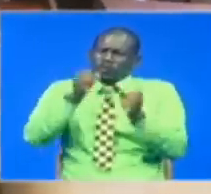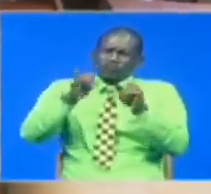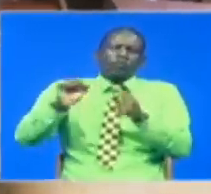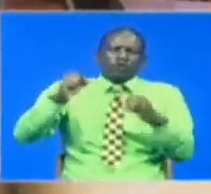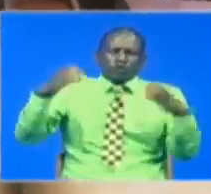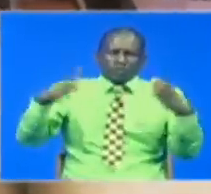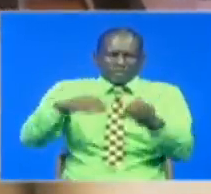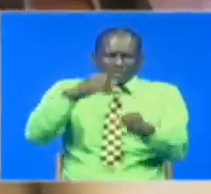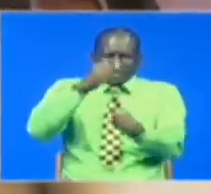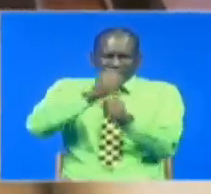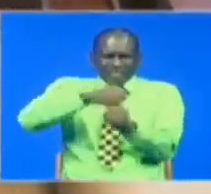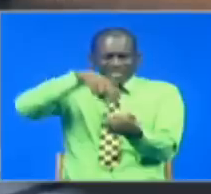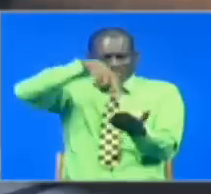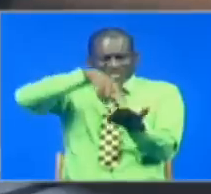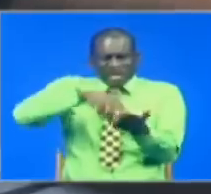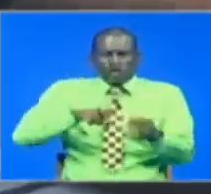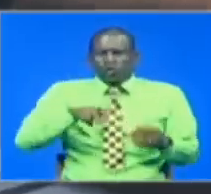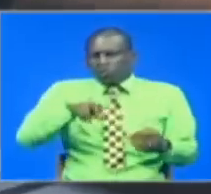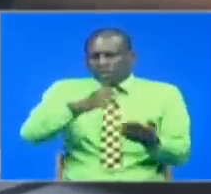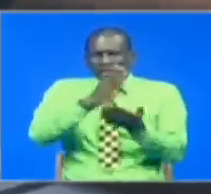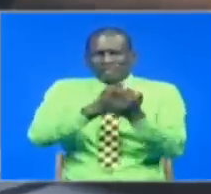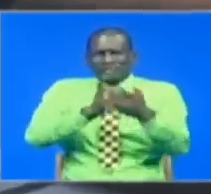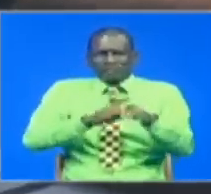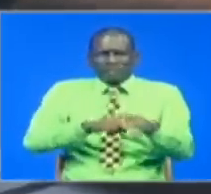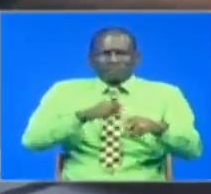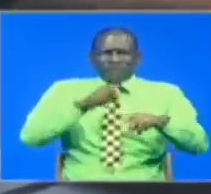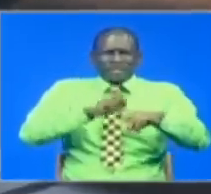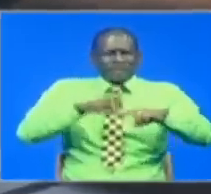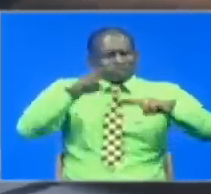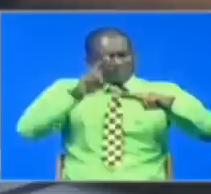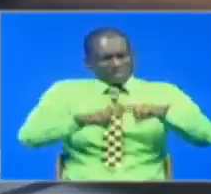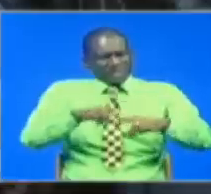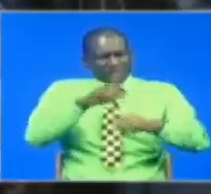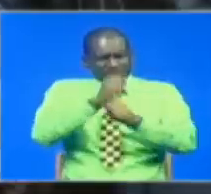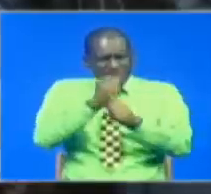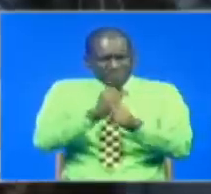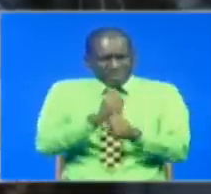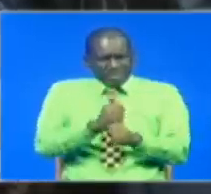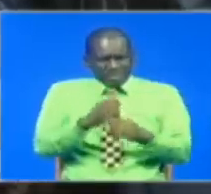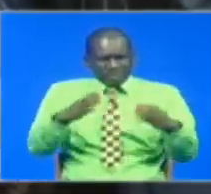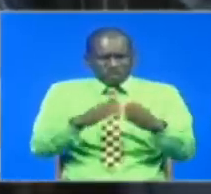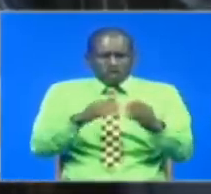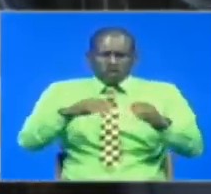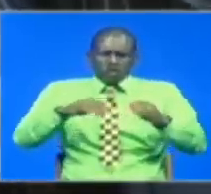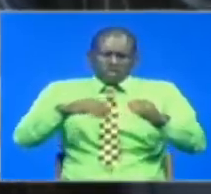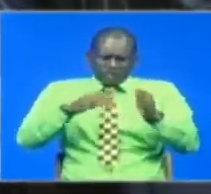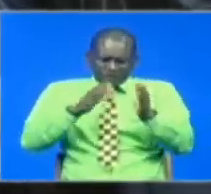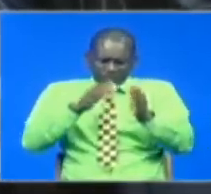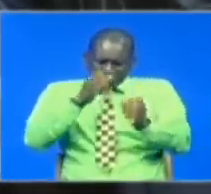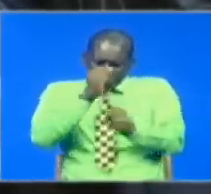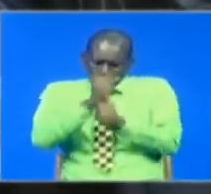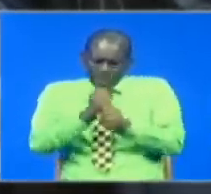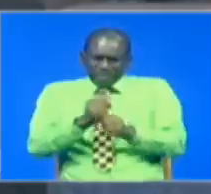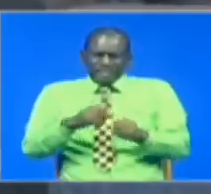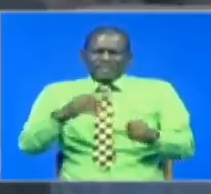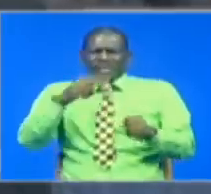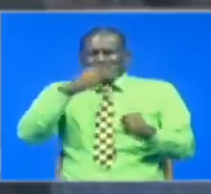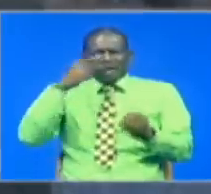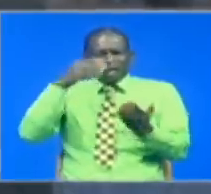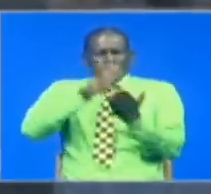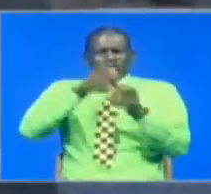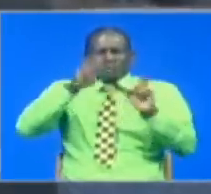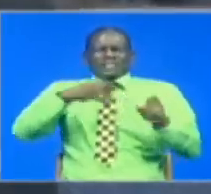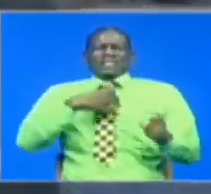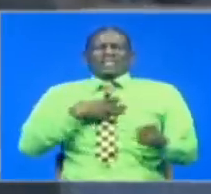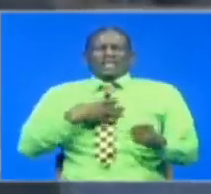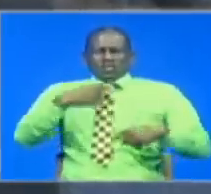walking, and sometimes while seated. Operation Kalonzo Must Retire is on. But ladies and